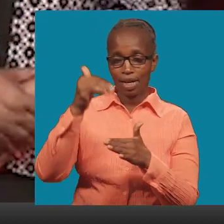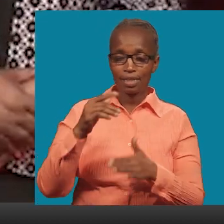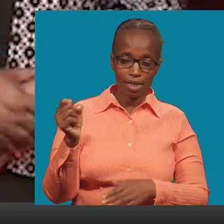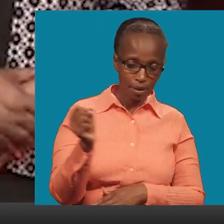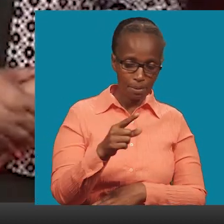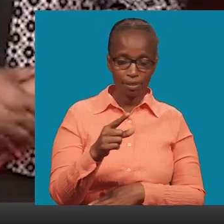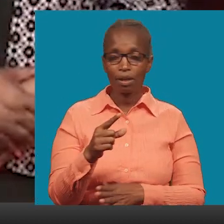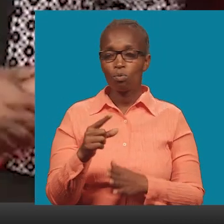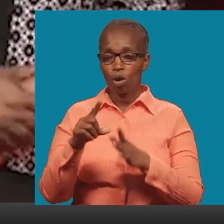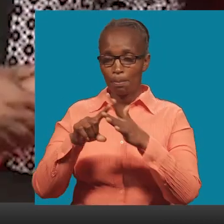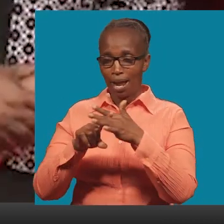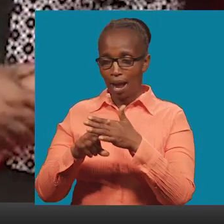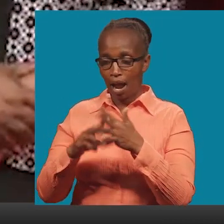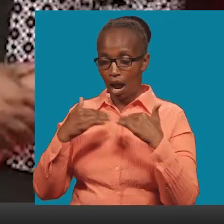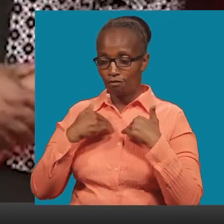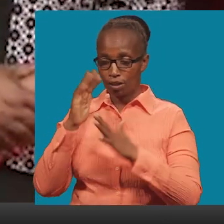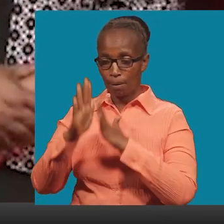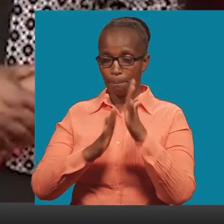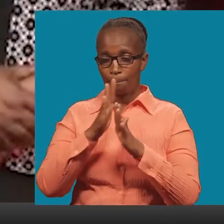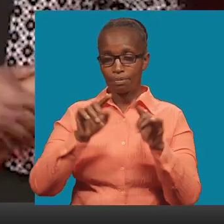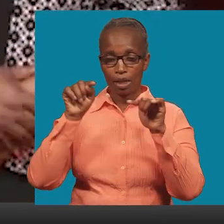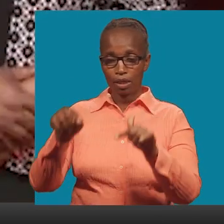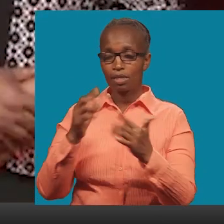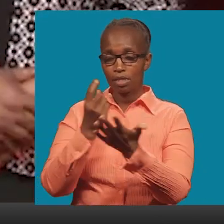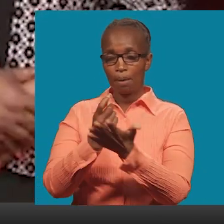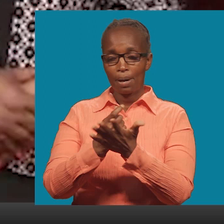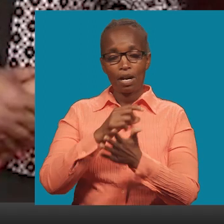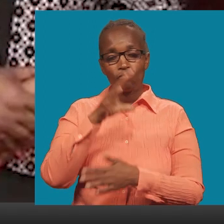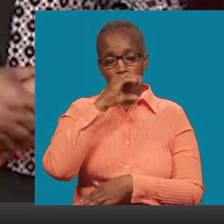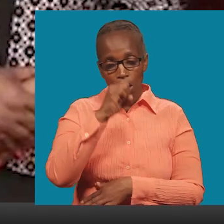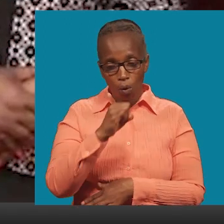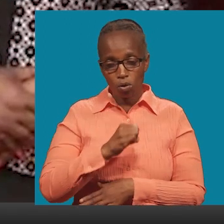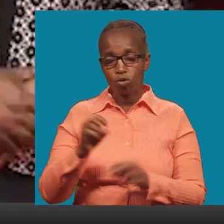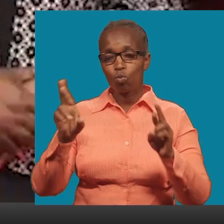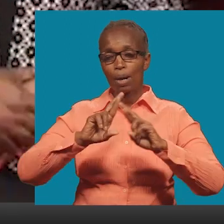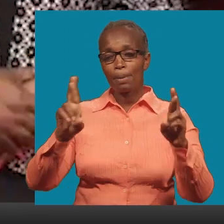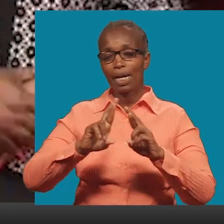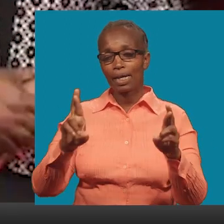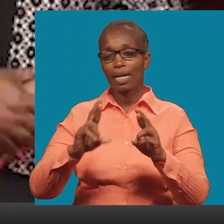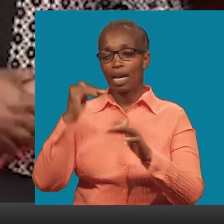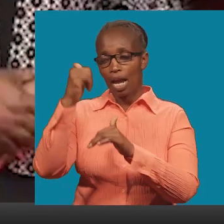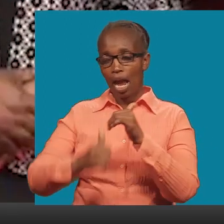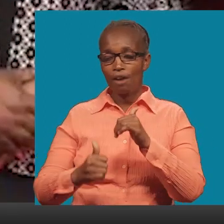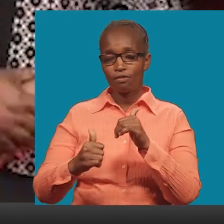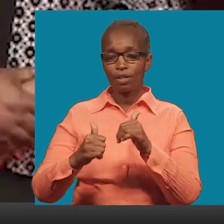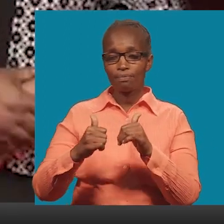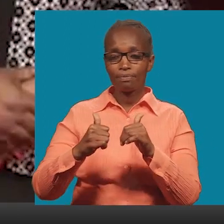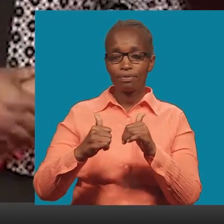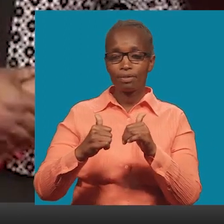tutakuwa na mikakati ya kwamba hizi pesa za wazee wetu zitakuwa tayari kila mwisho wa mwezi, ndio hao wazee